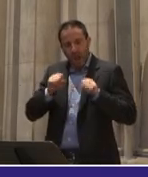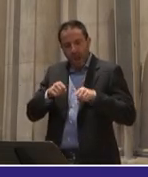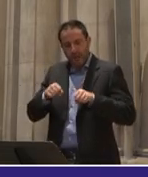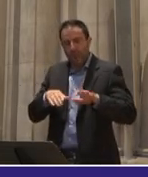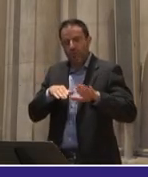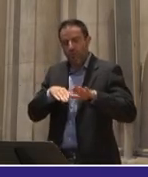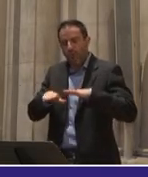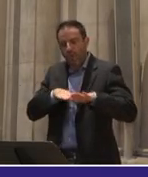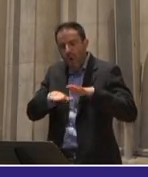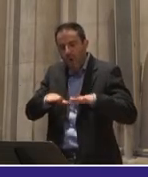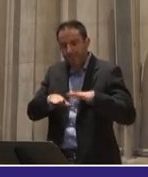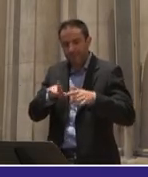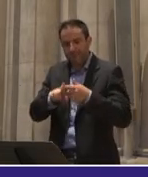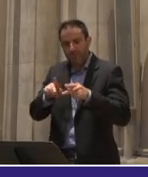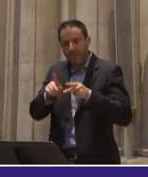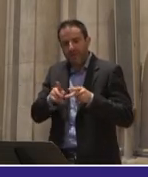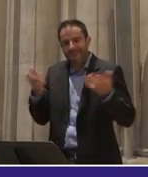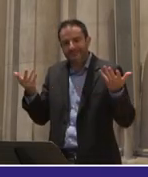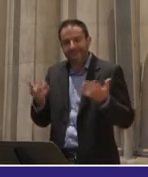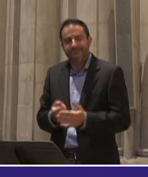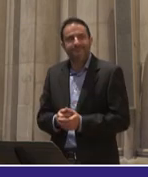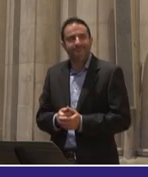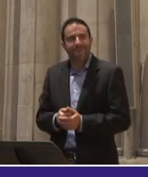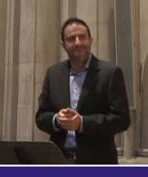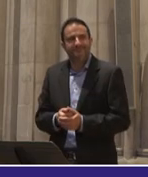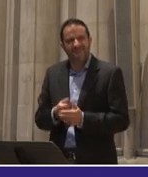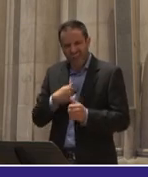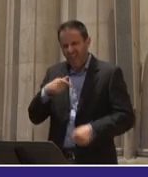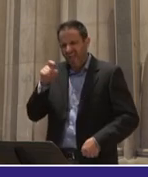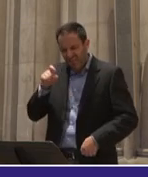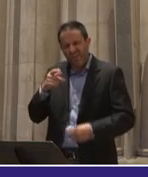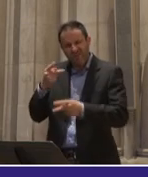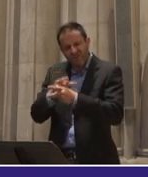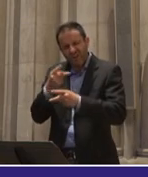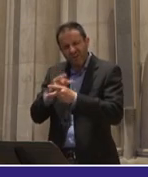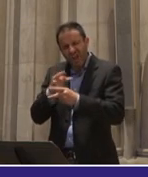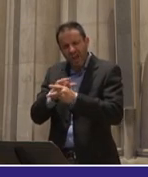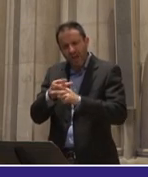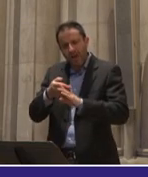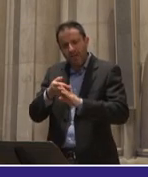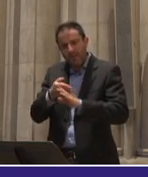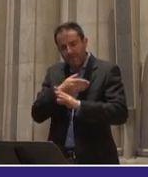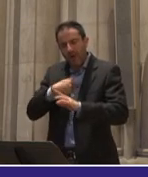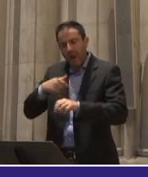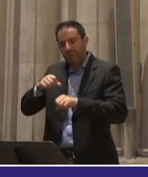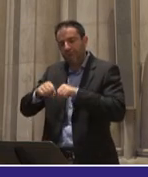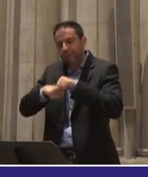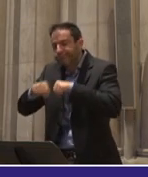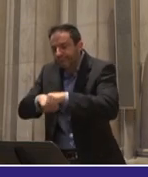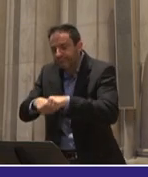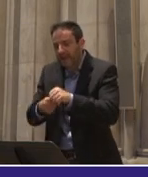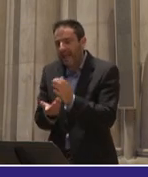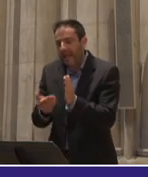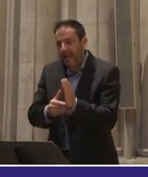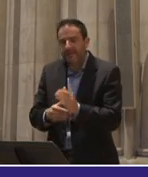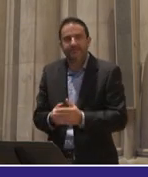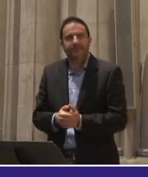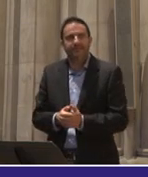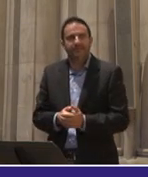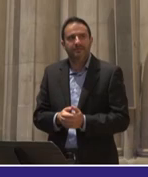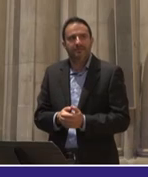my destination? I better figure that out before I get on my bike again. It's